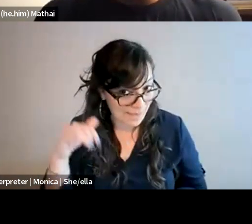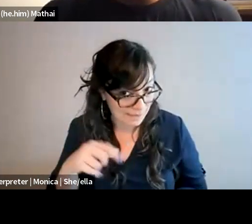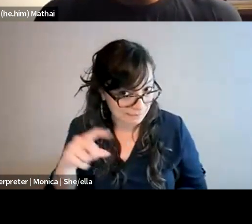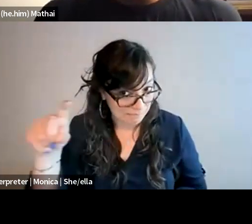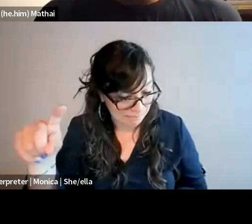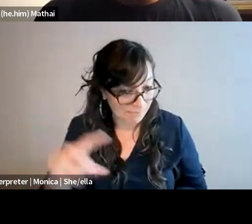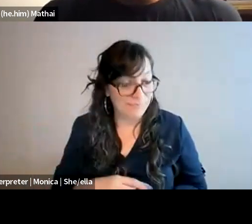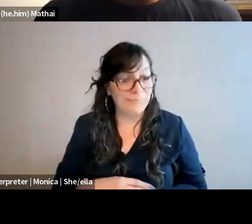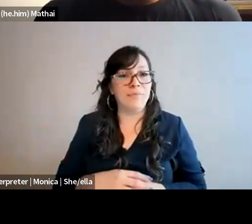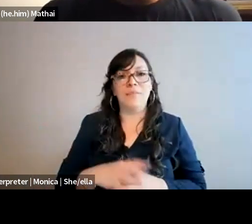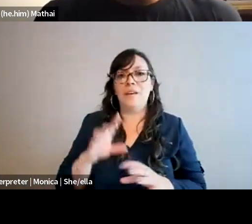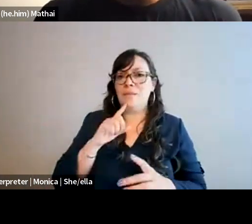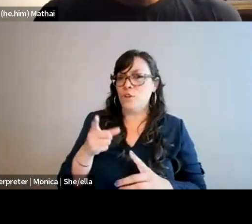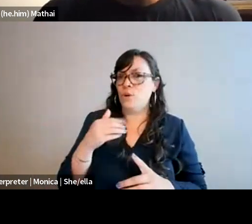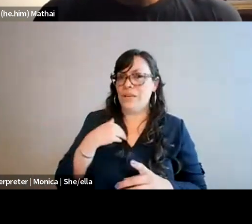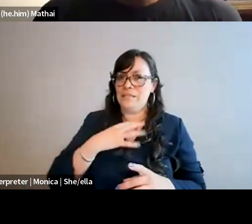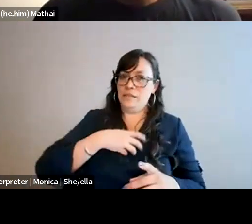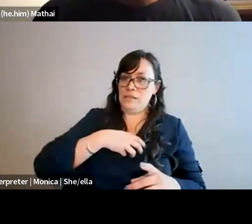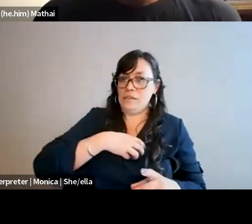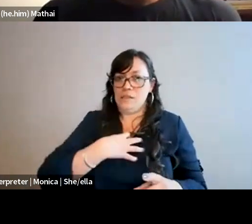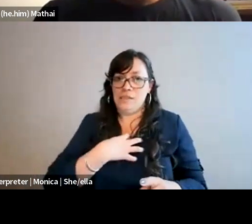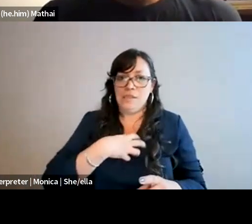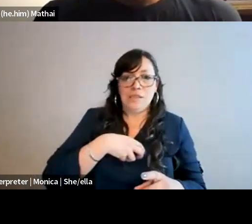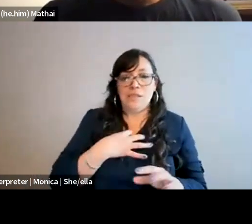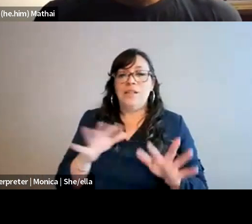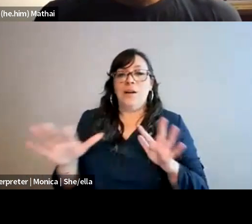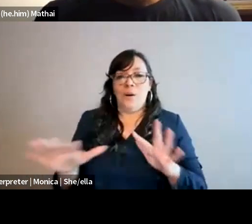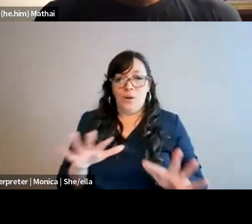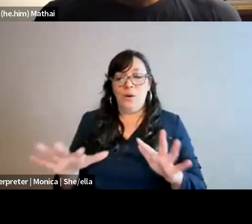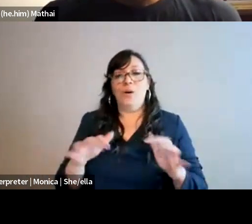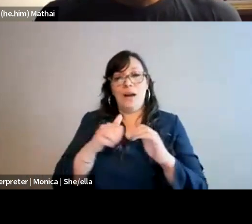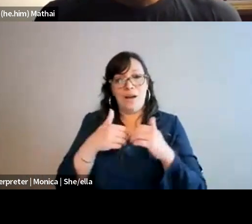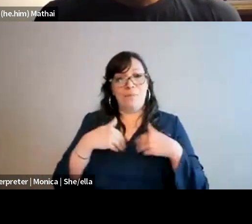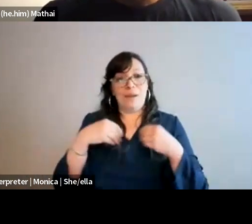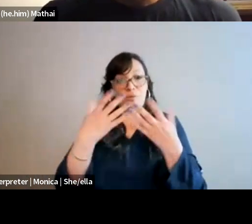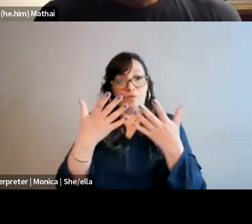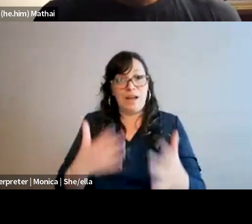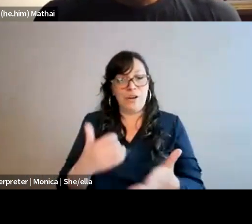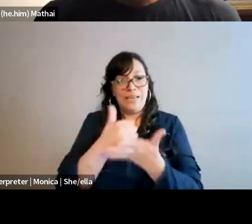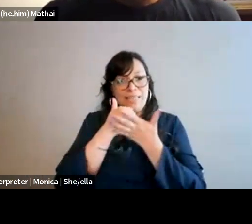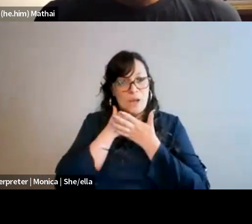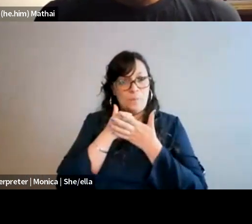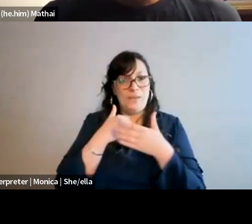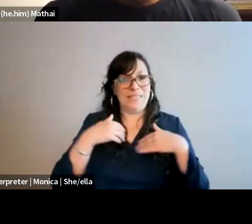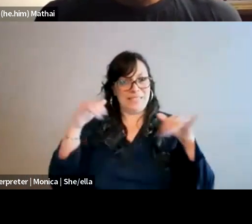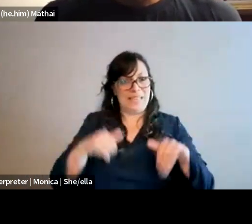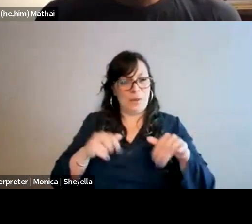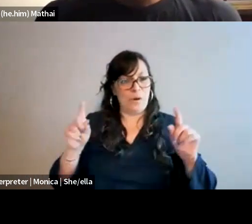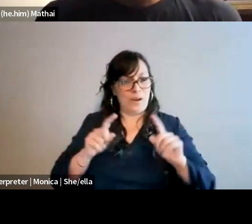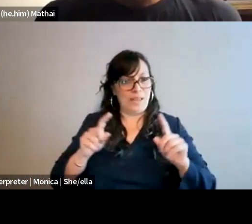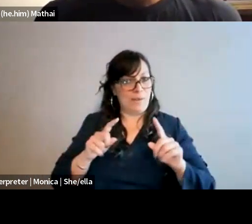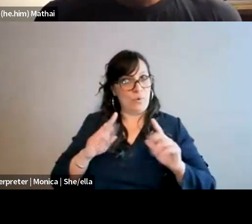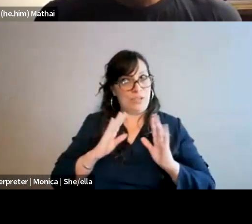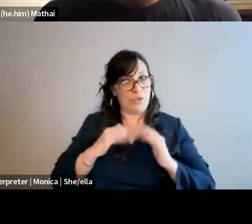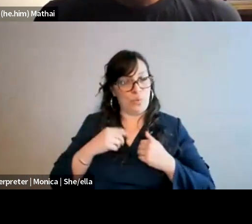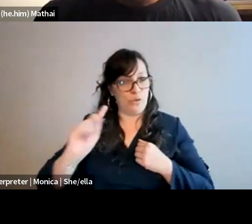And I know it's like a code switching, it's a thing, but that is how my provider has helped me stay where I need to be and not where I don't want